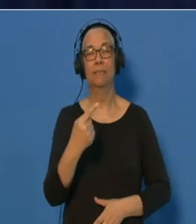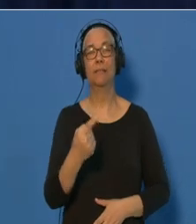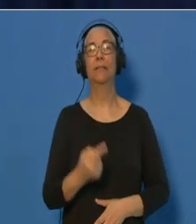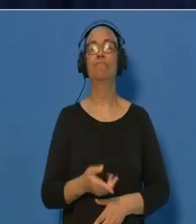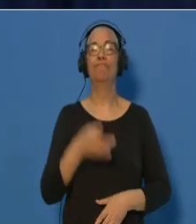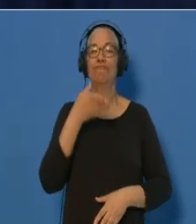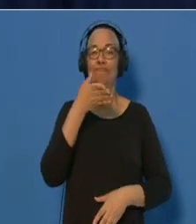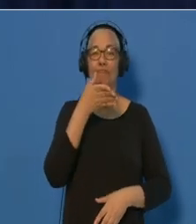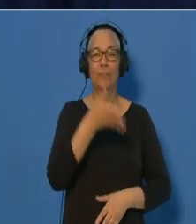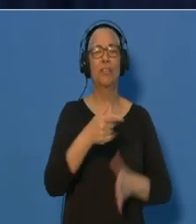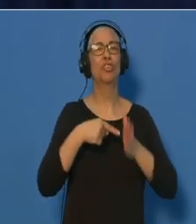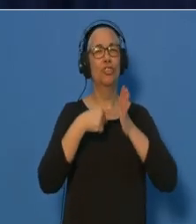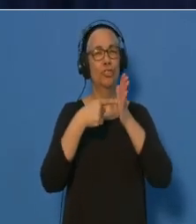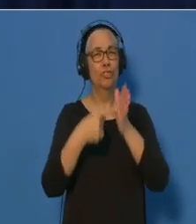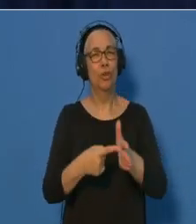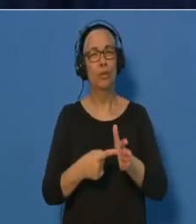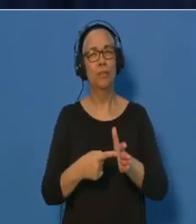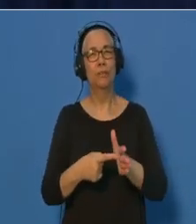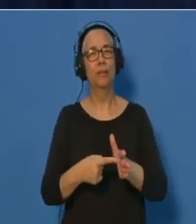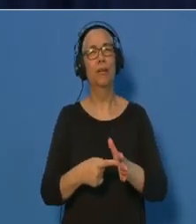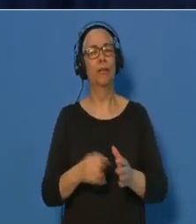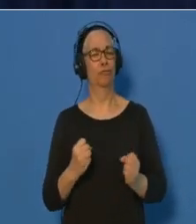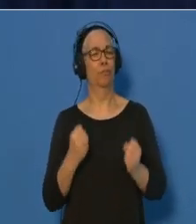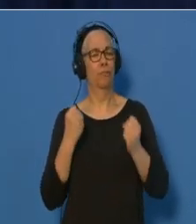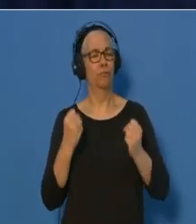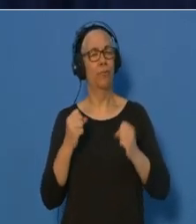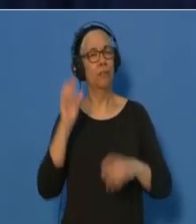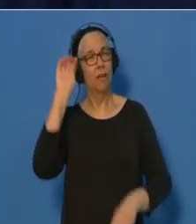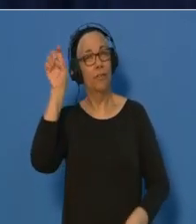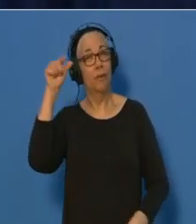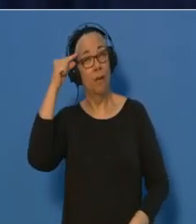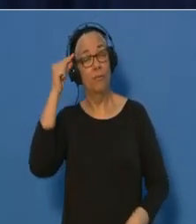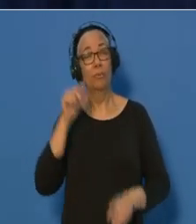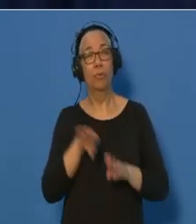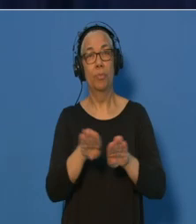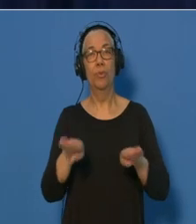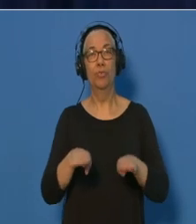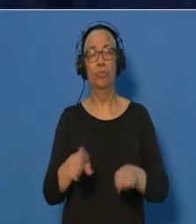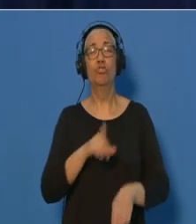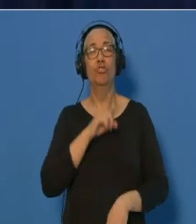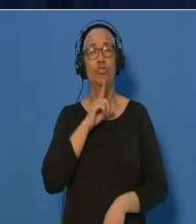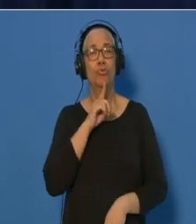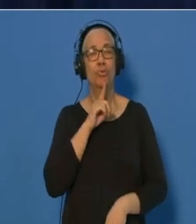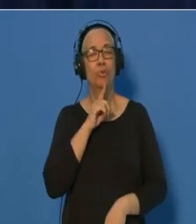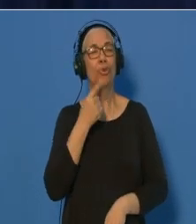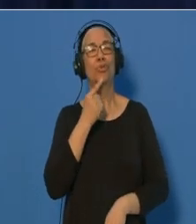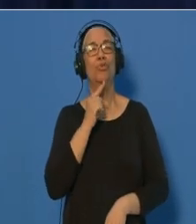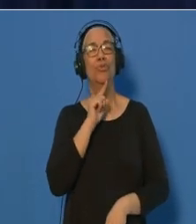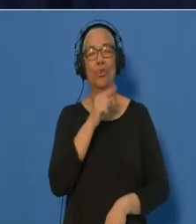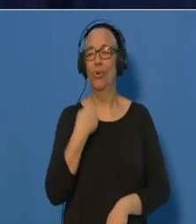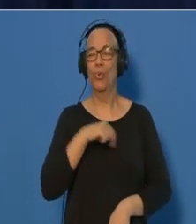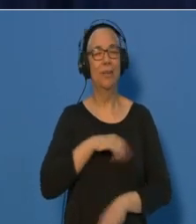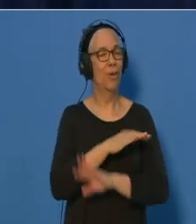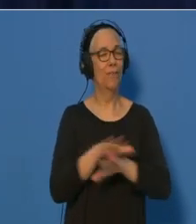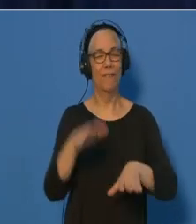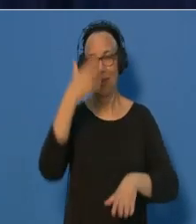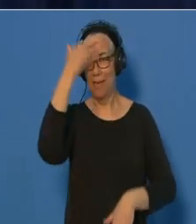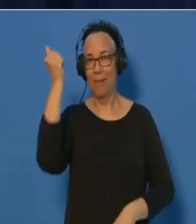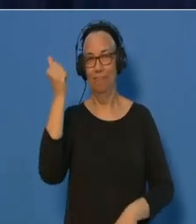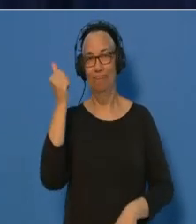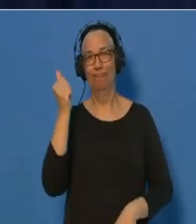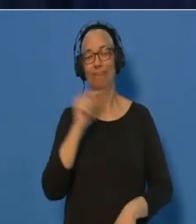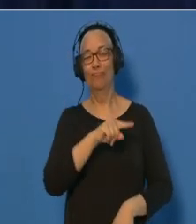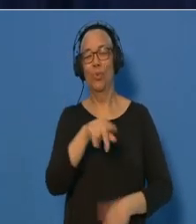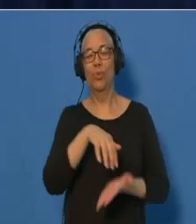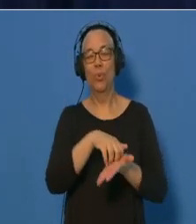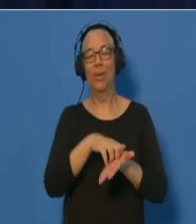testament to the ethos of the government of Bermuda to make sure that we are not forgetting our most vulnerable during this particular time. I will